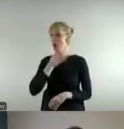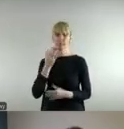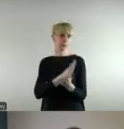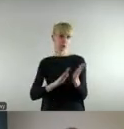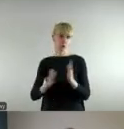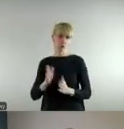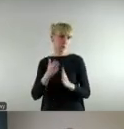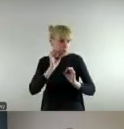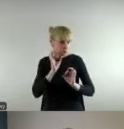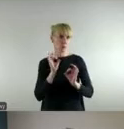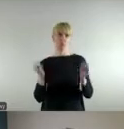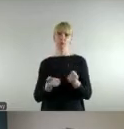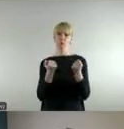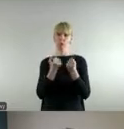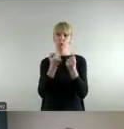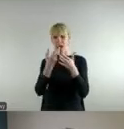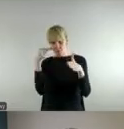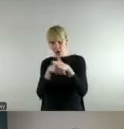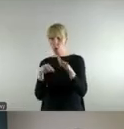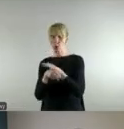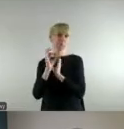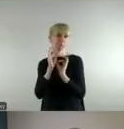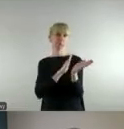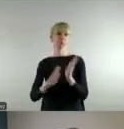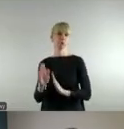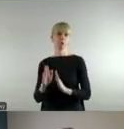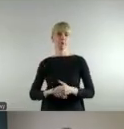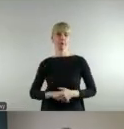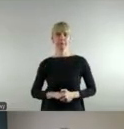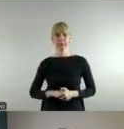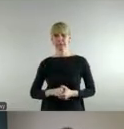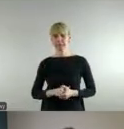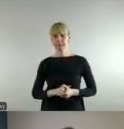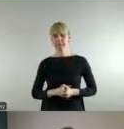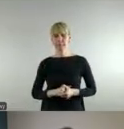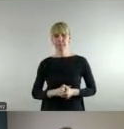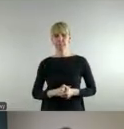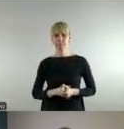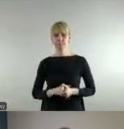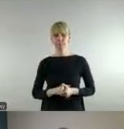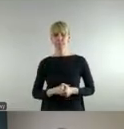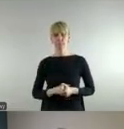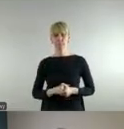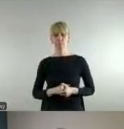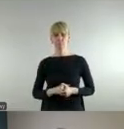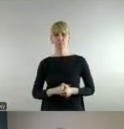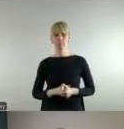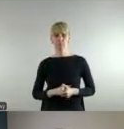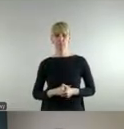evacuation. And those who had challenges being